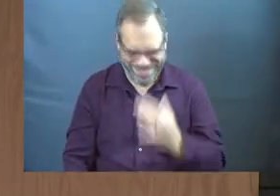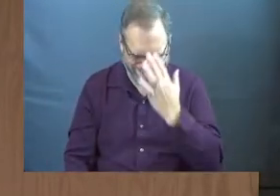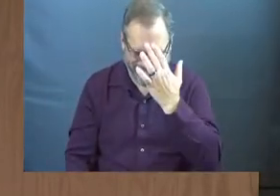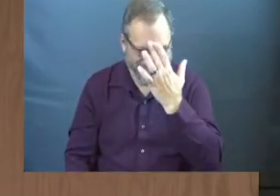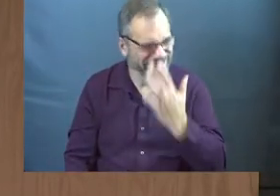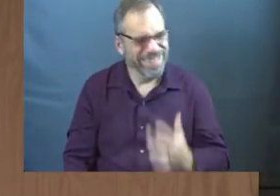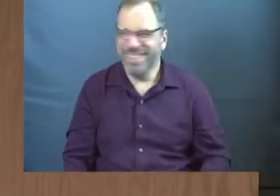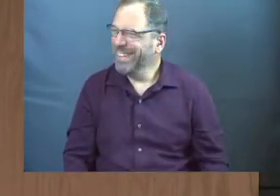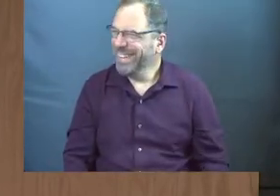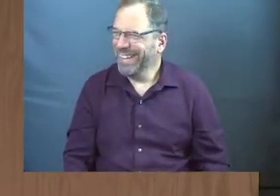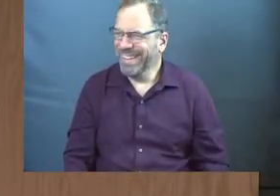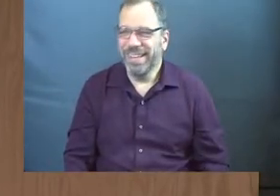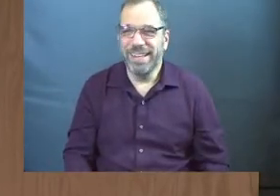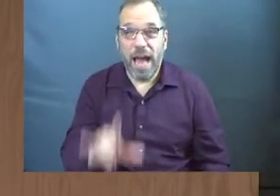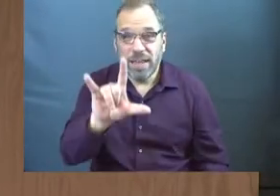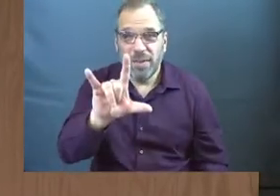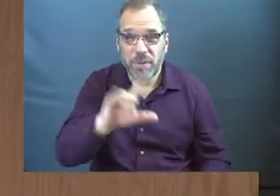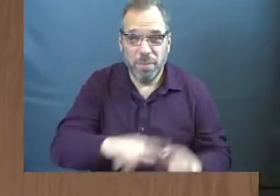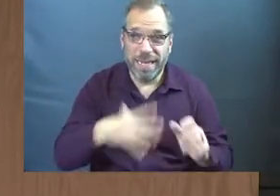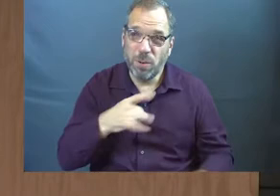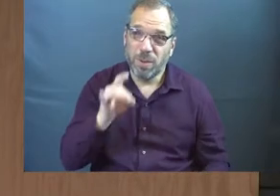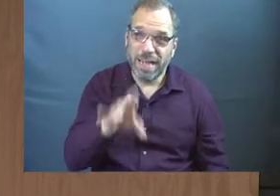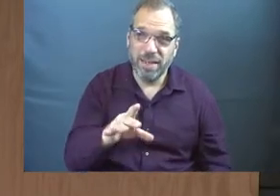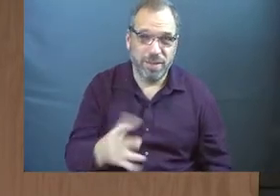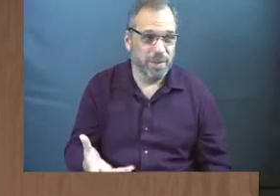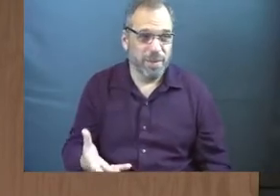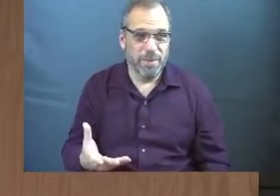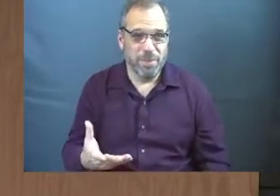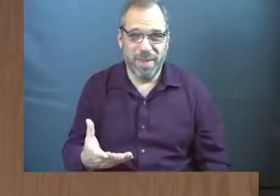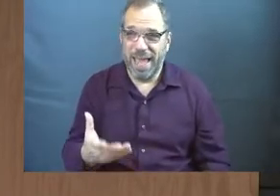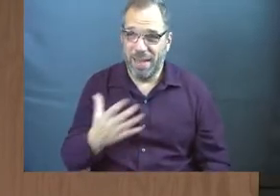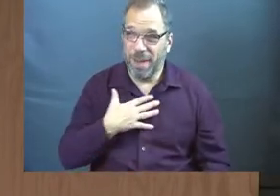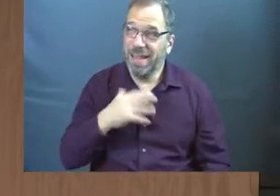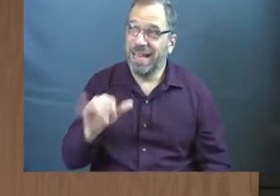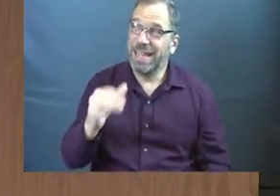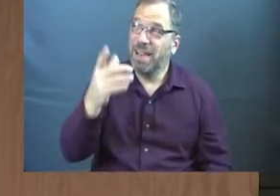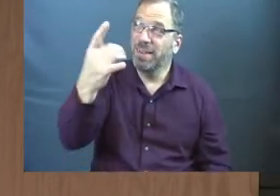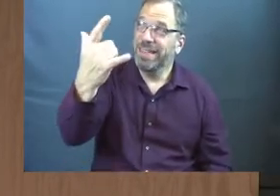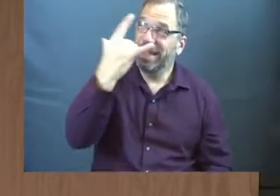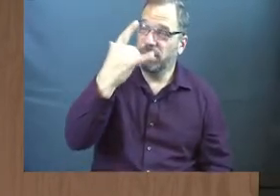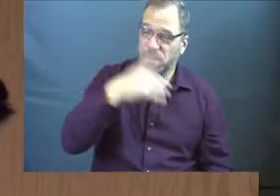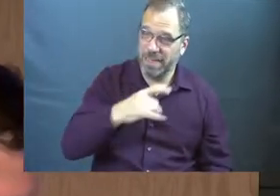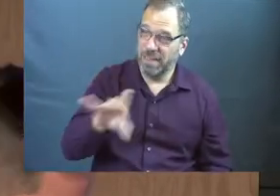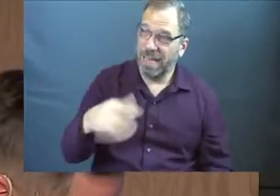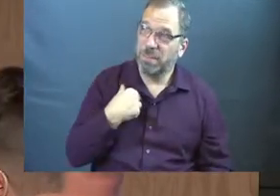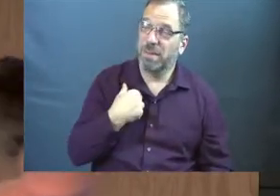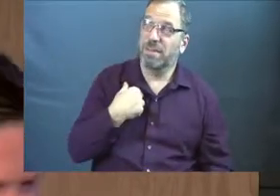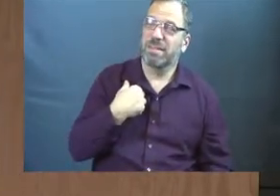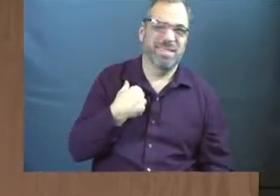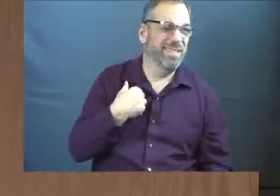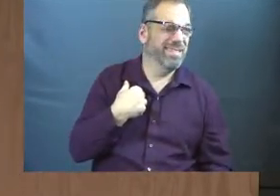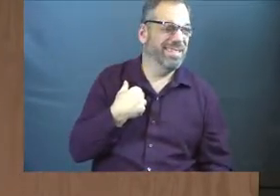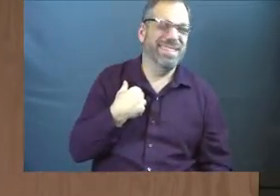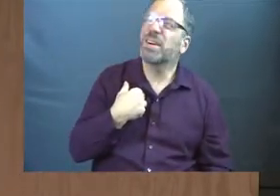Isn't that the most horrible thing in the world? It's like, have I reached that status with God?